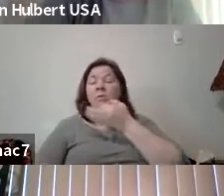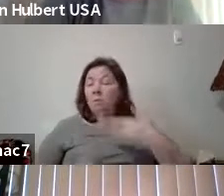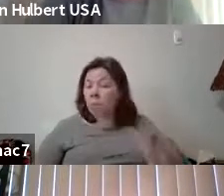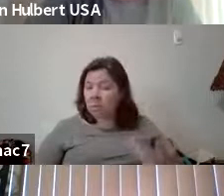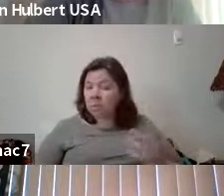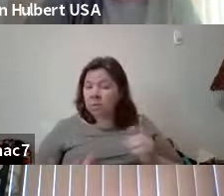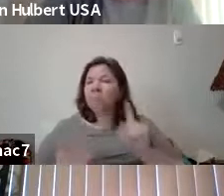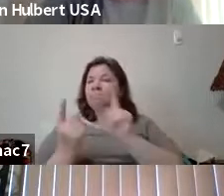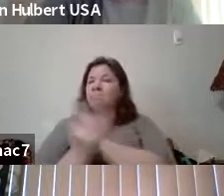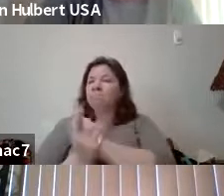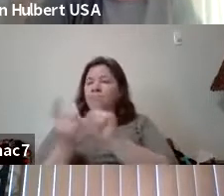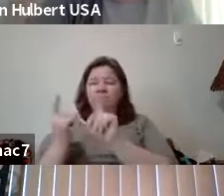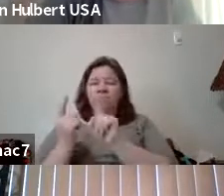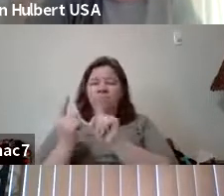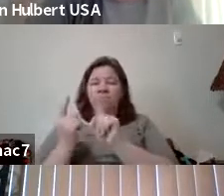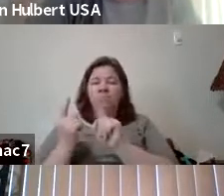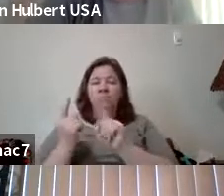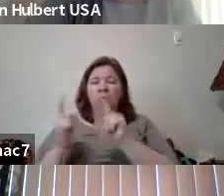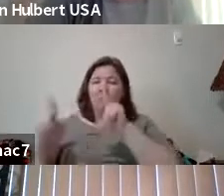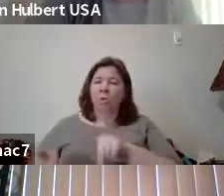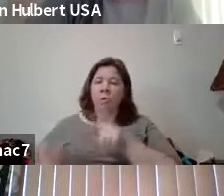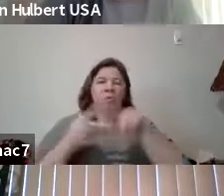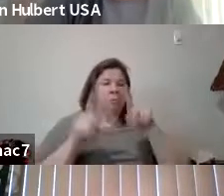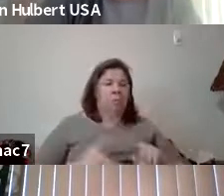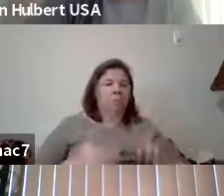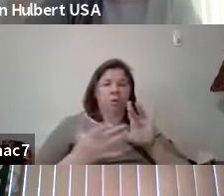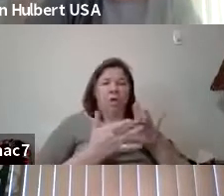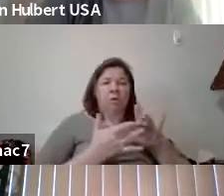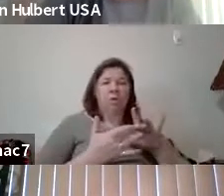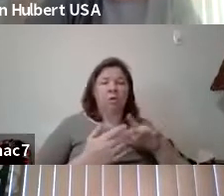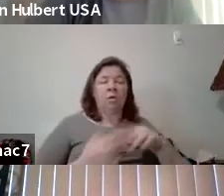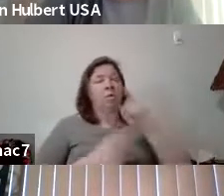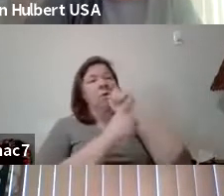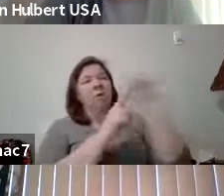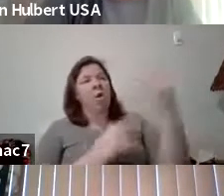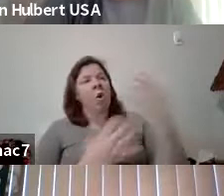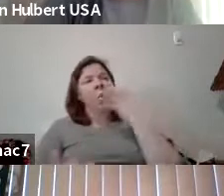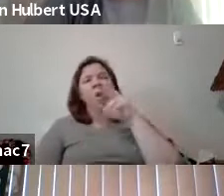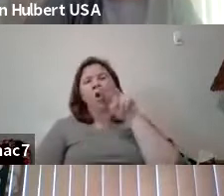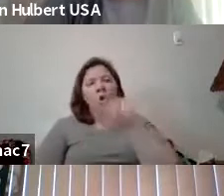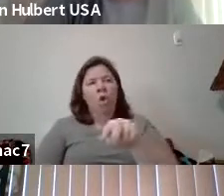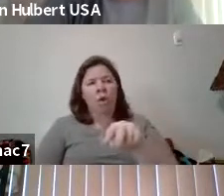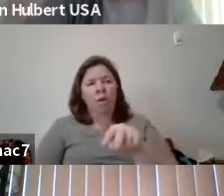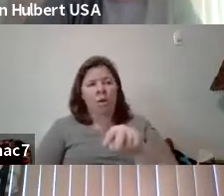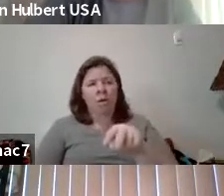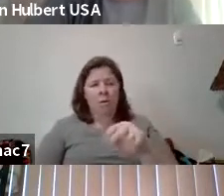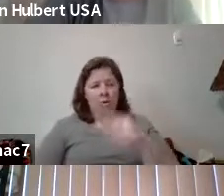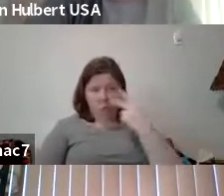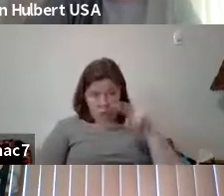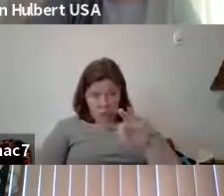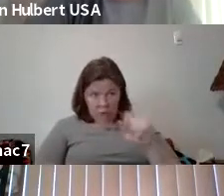person-to-person contact. If you call somebody up and say, I got something I want you to look at, a video, would you look at